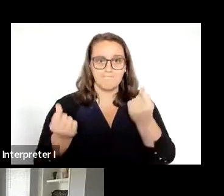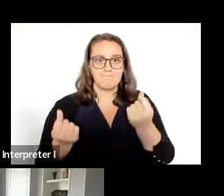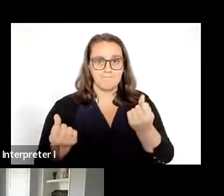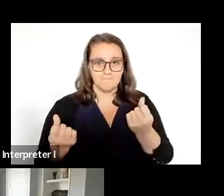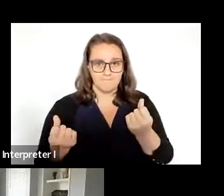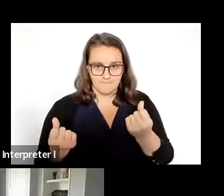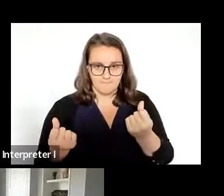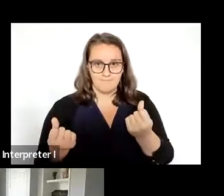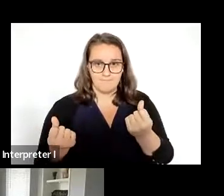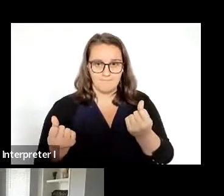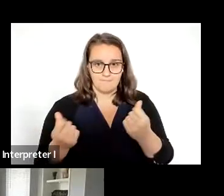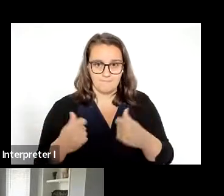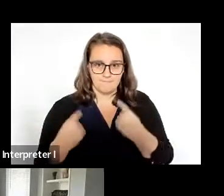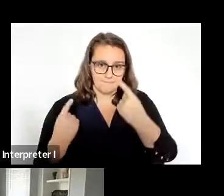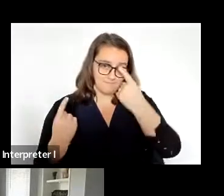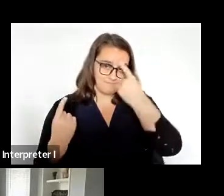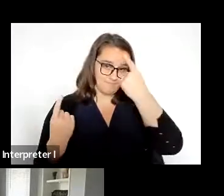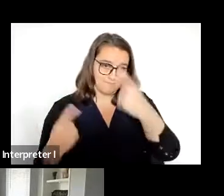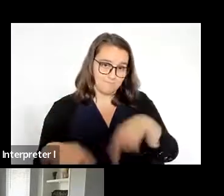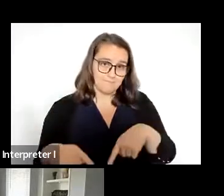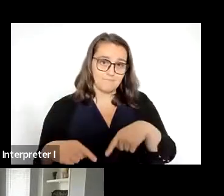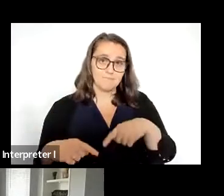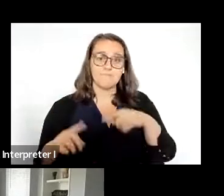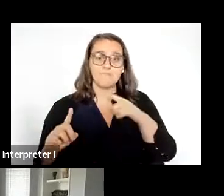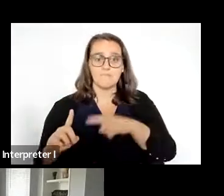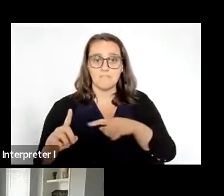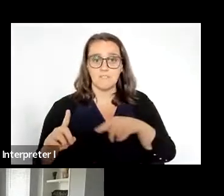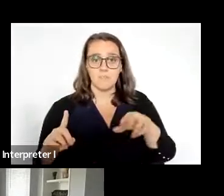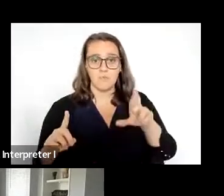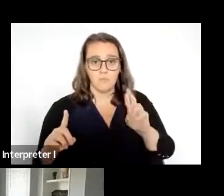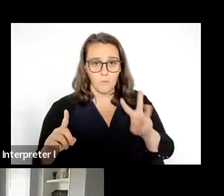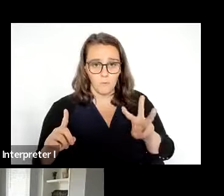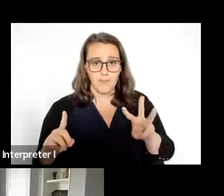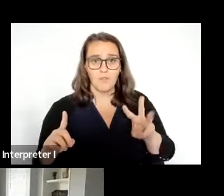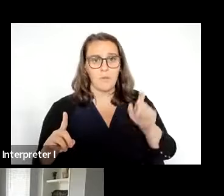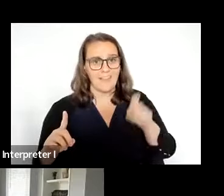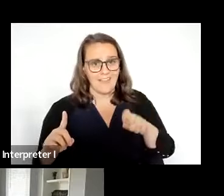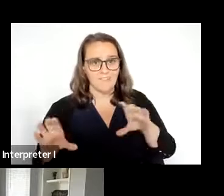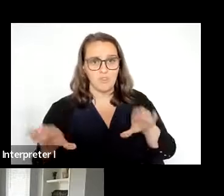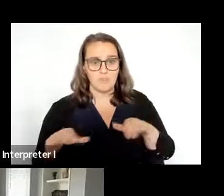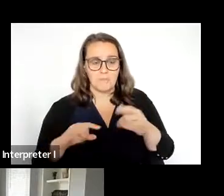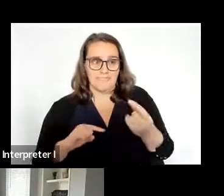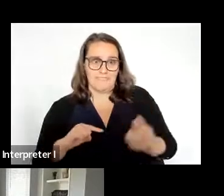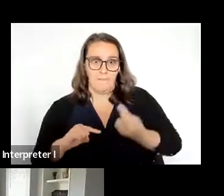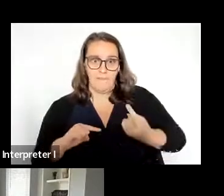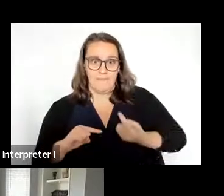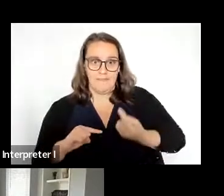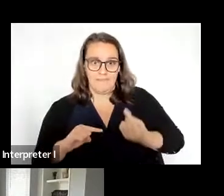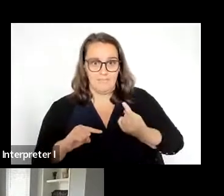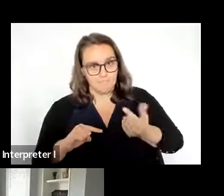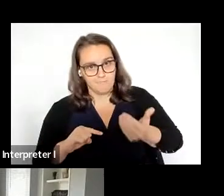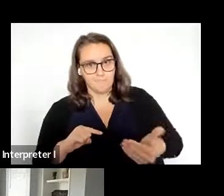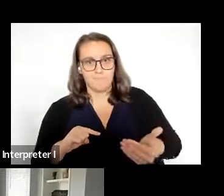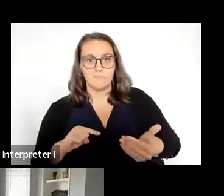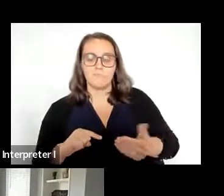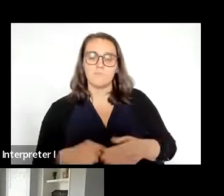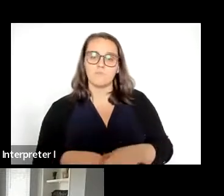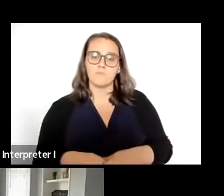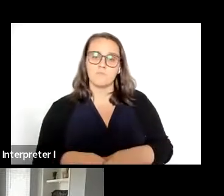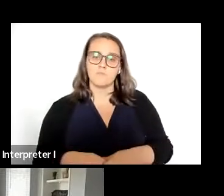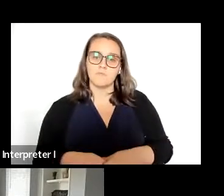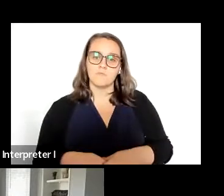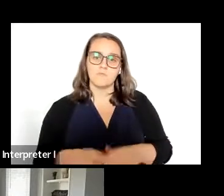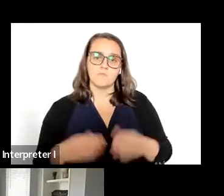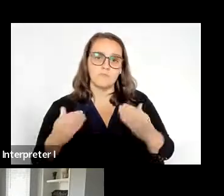where Councilmember Robert White is, and that is that we got to do something. And let's go ahead and let's do what